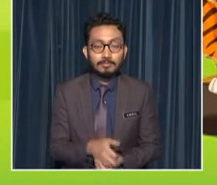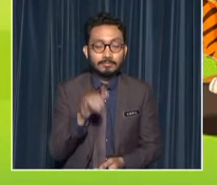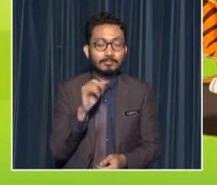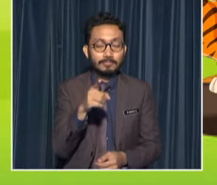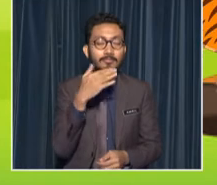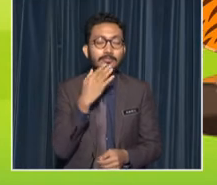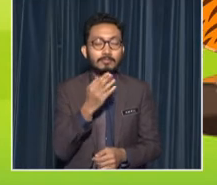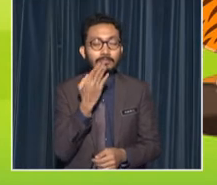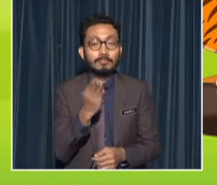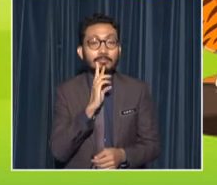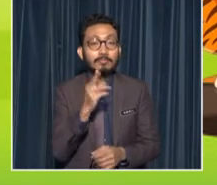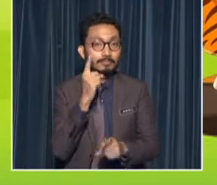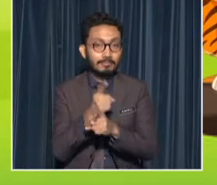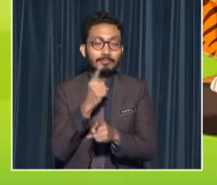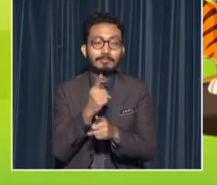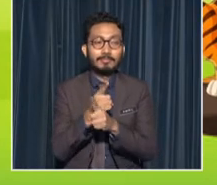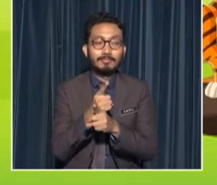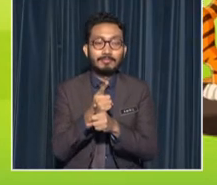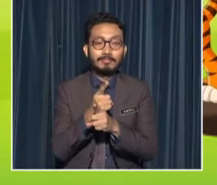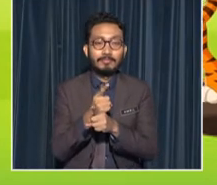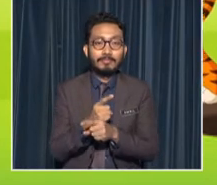You are correct.